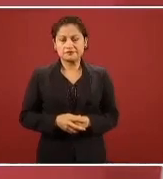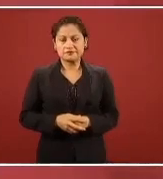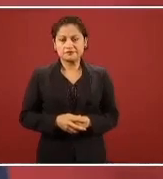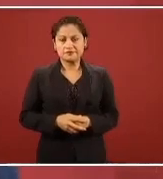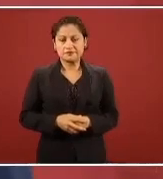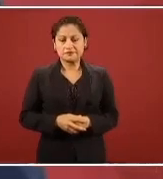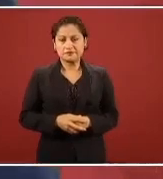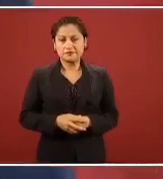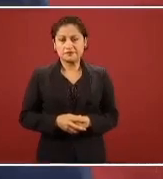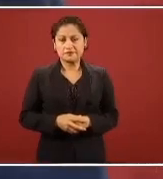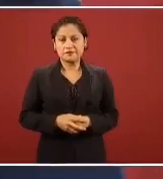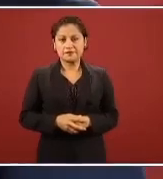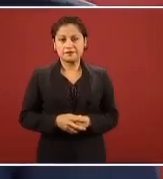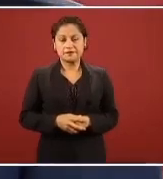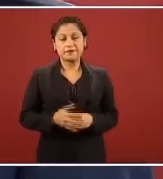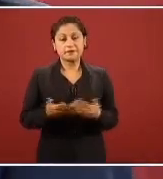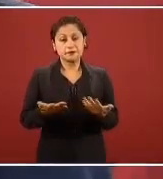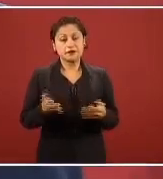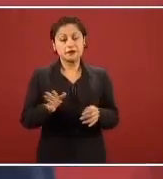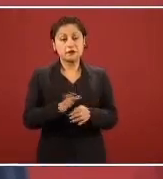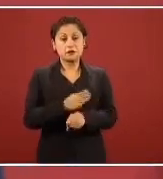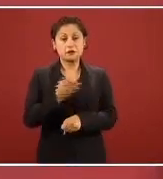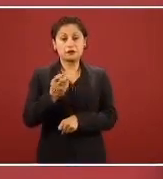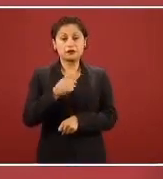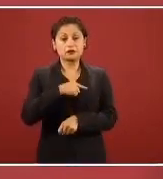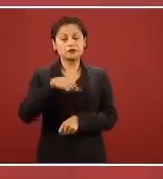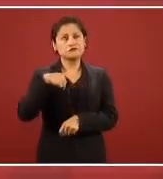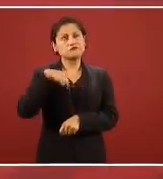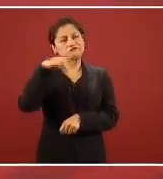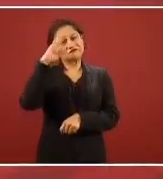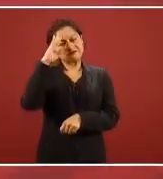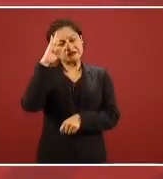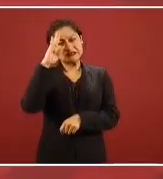we could say, se tiene